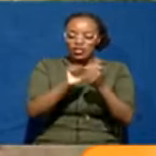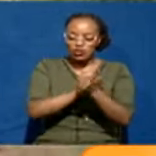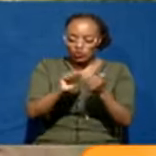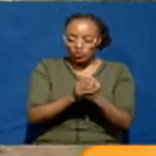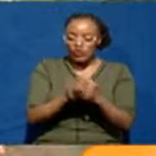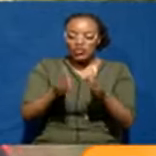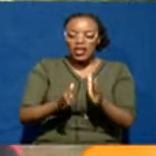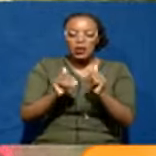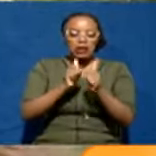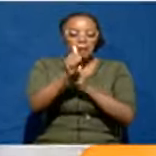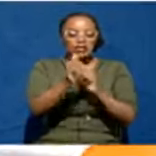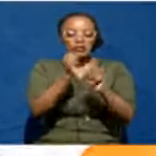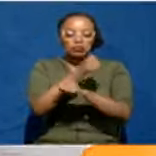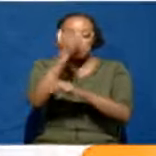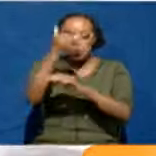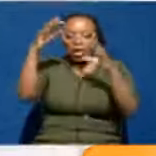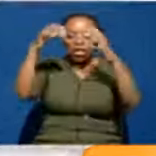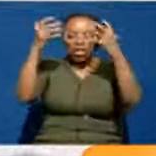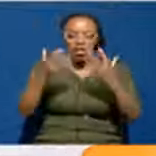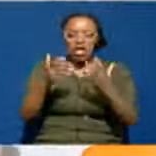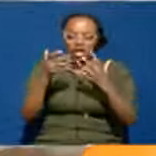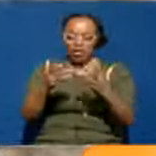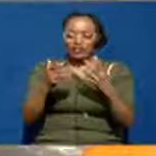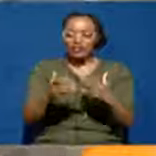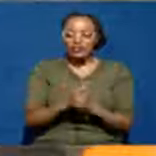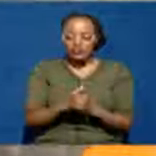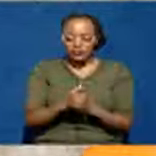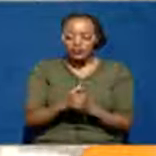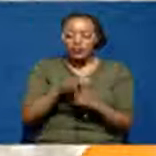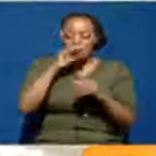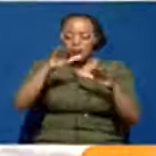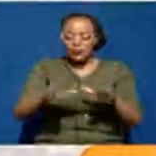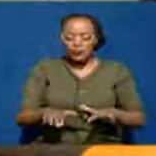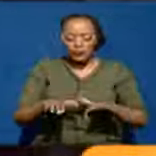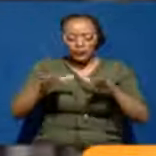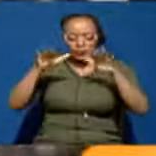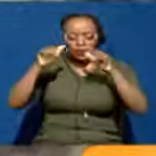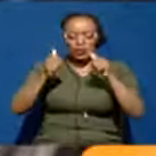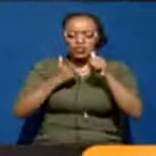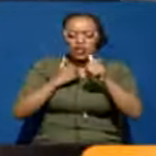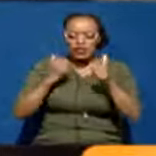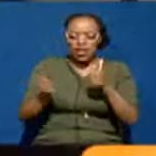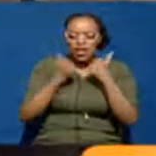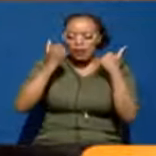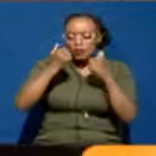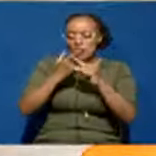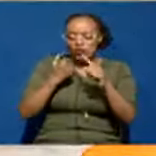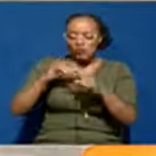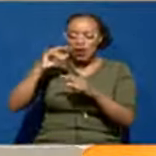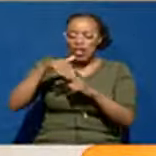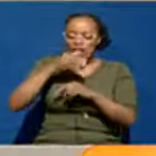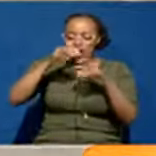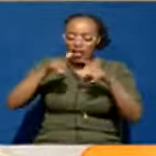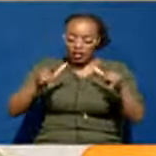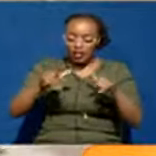roads rendered impassable after heavy rains pounded the area. The flooding exacerbated by the backflow from Lake Victoria,